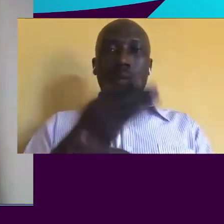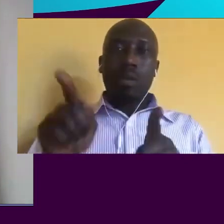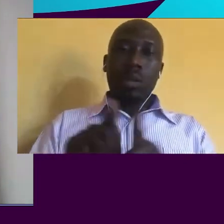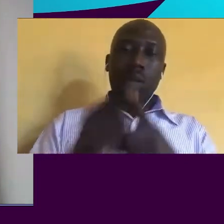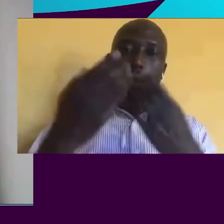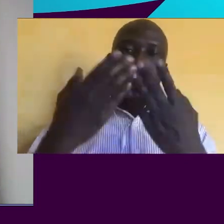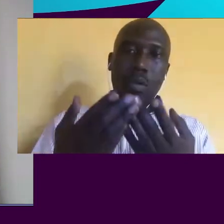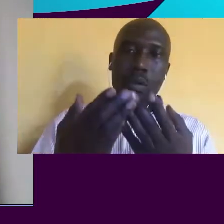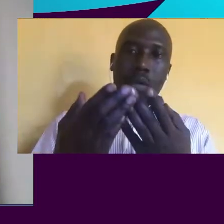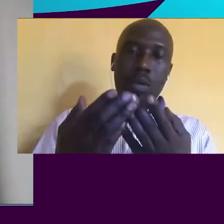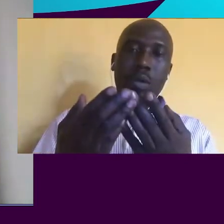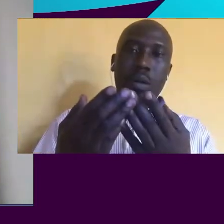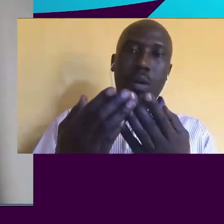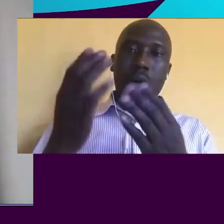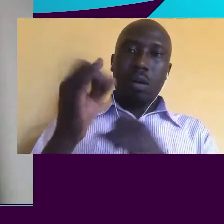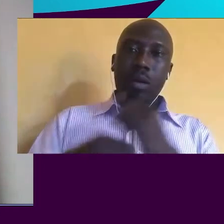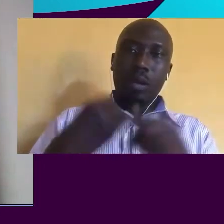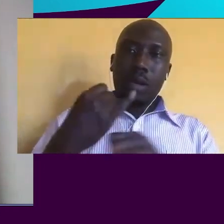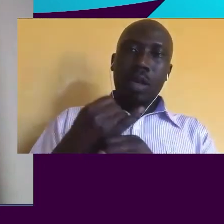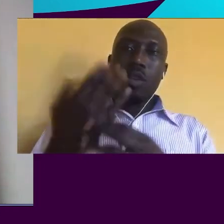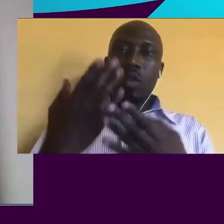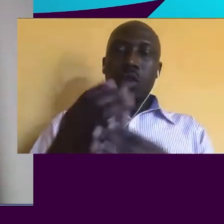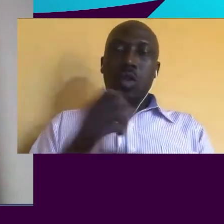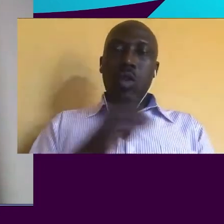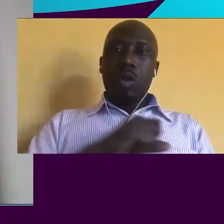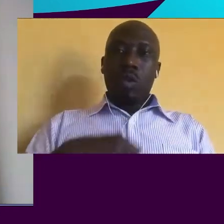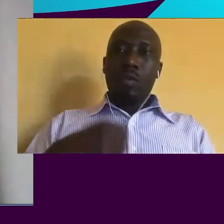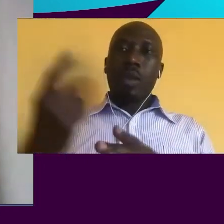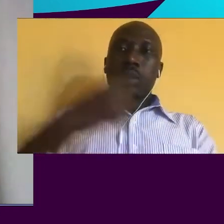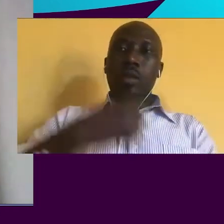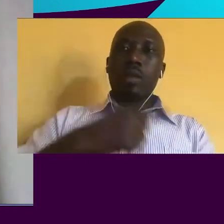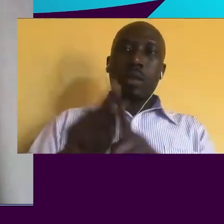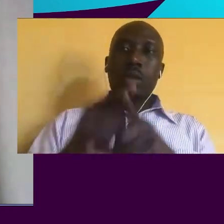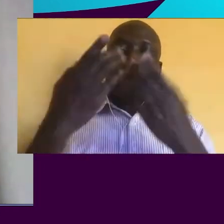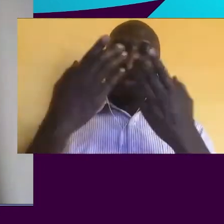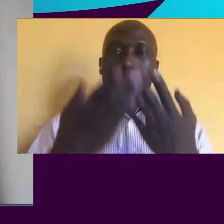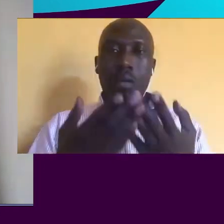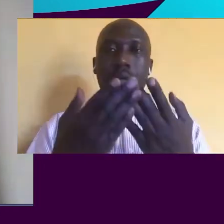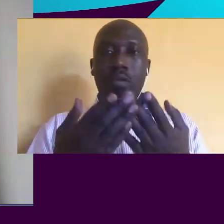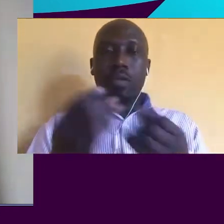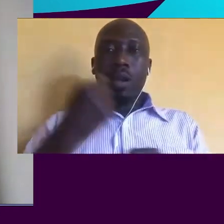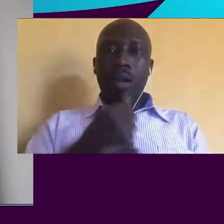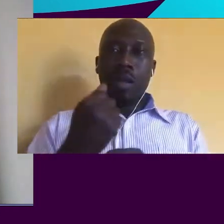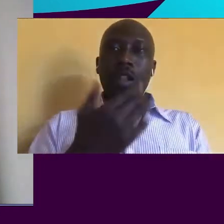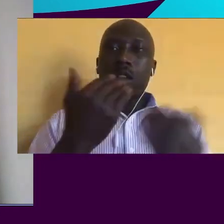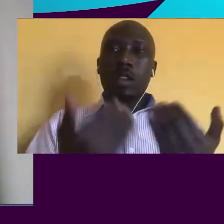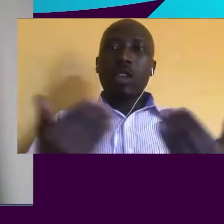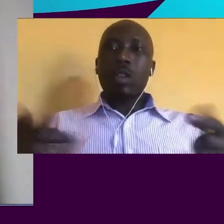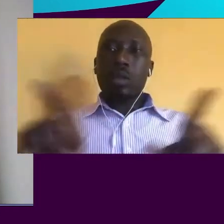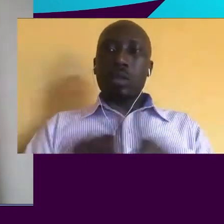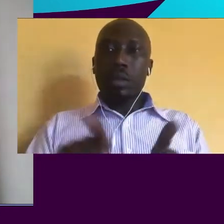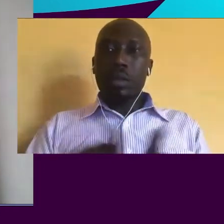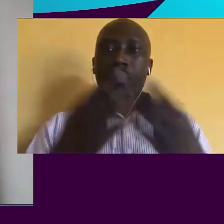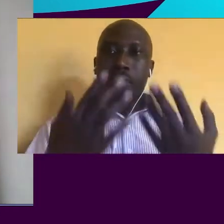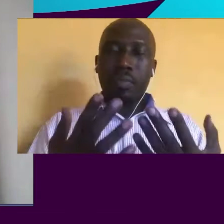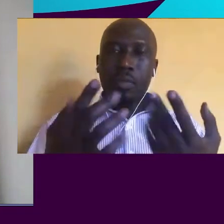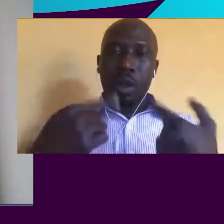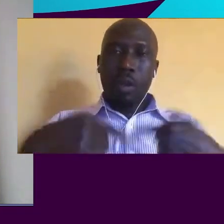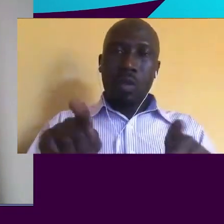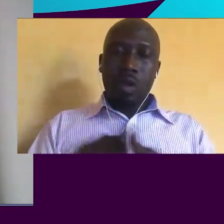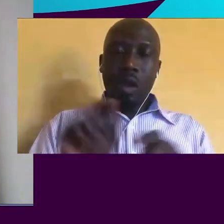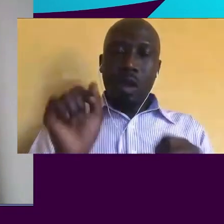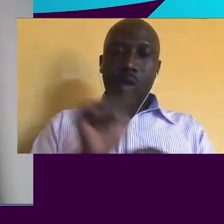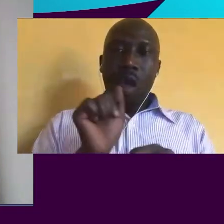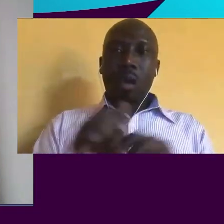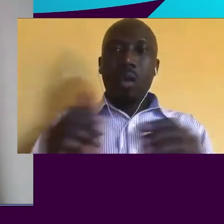Day, and obviously it's great to mark the International Day of the Girl Child as well. So working with